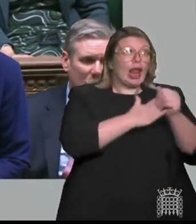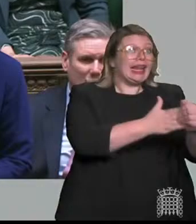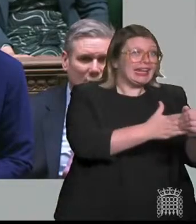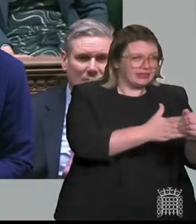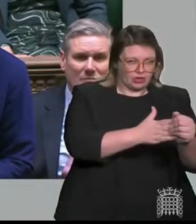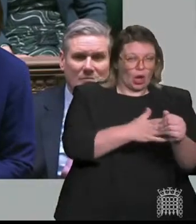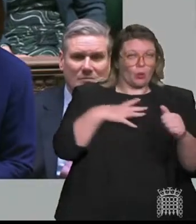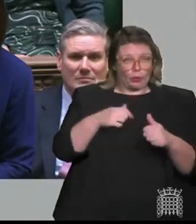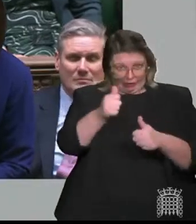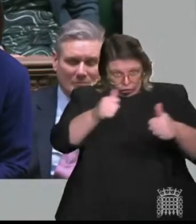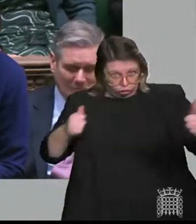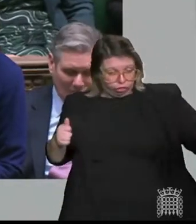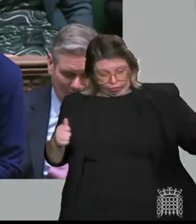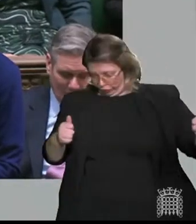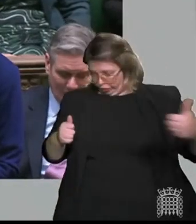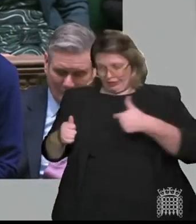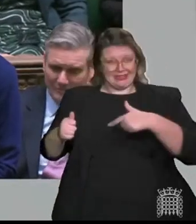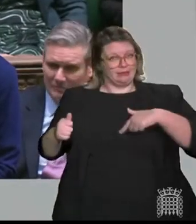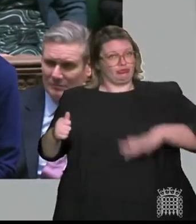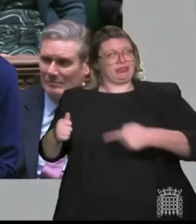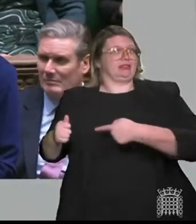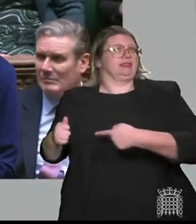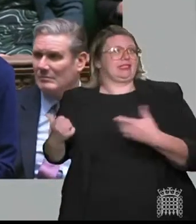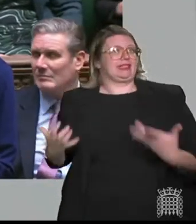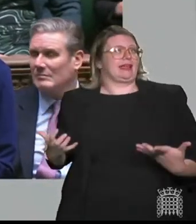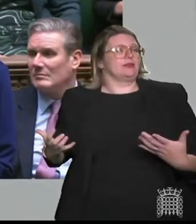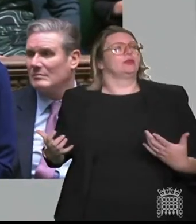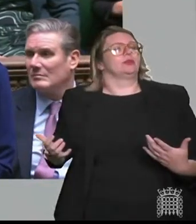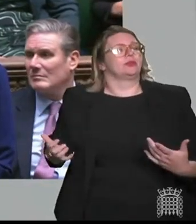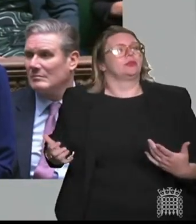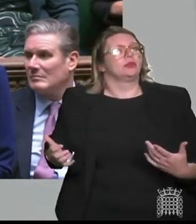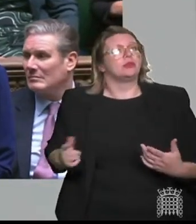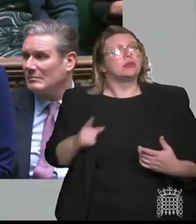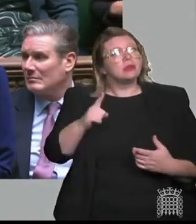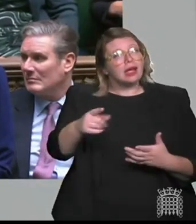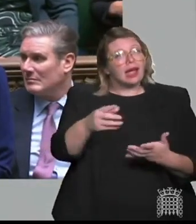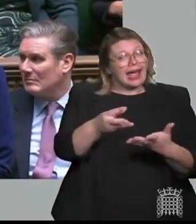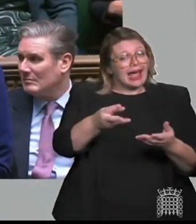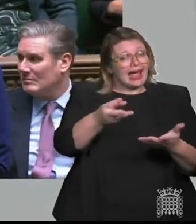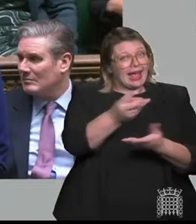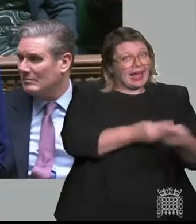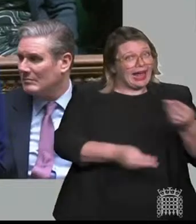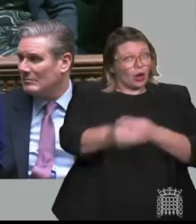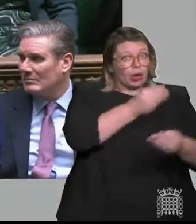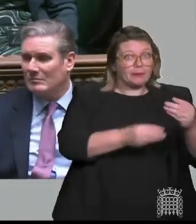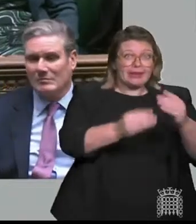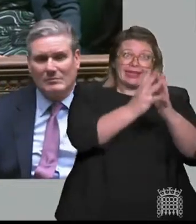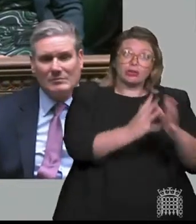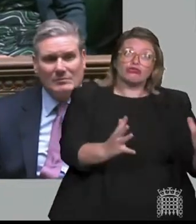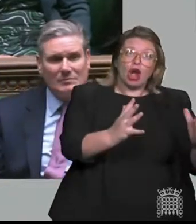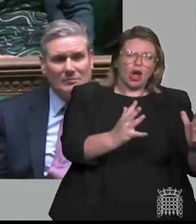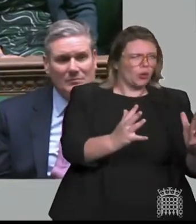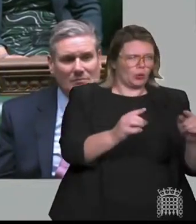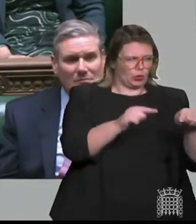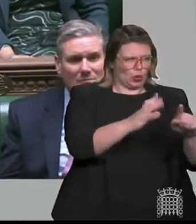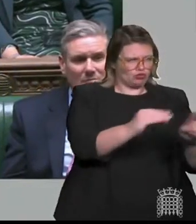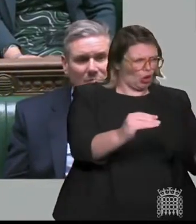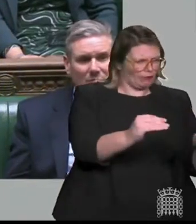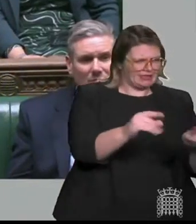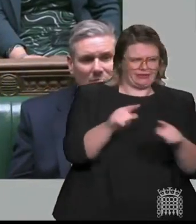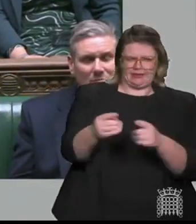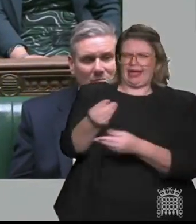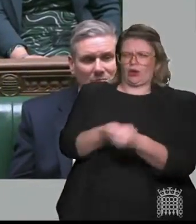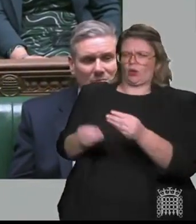world-beating. And let's look at how their record on growth compares to Labour's record on growth. Under the